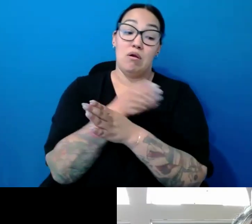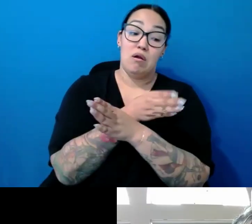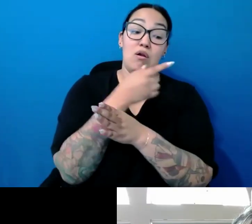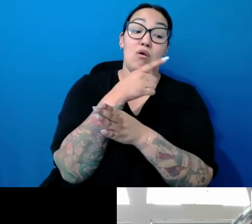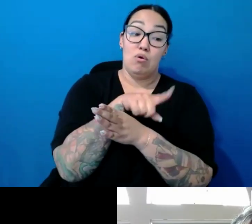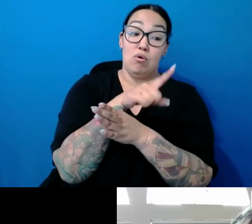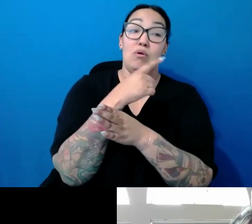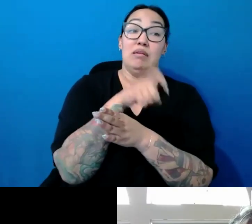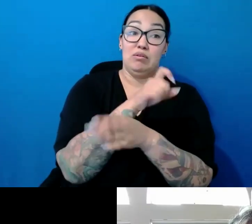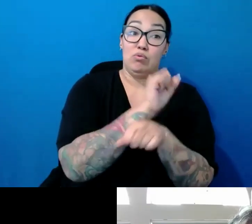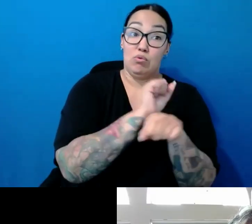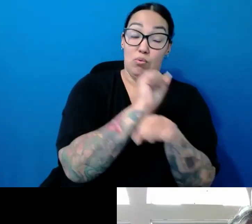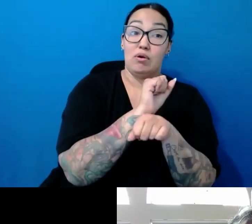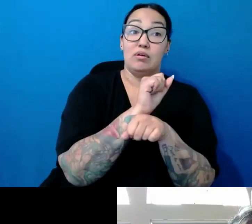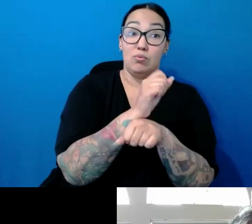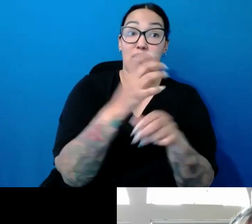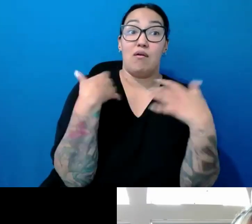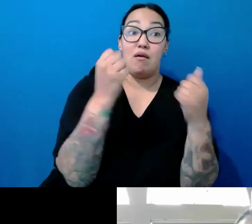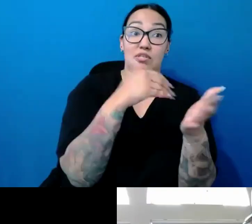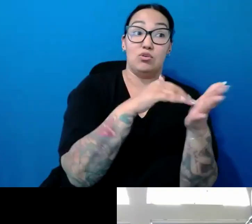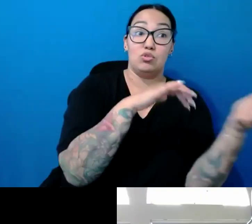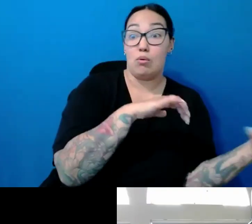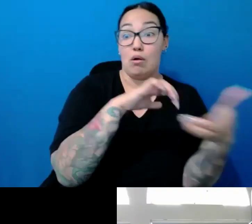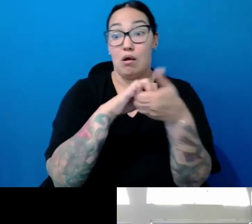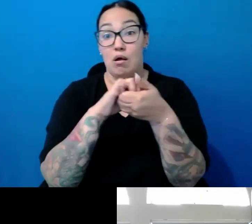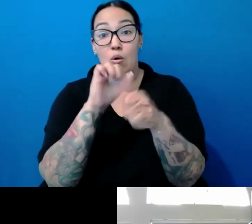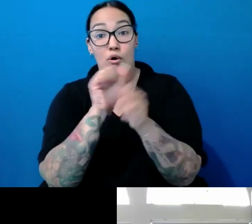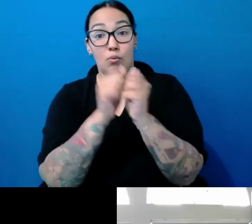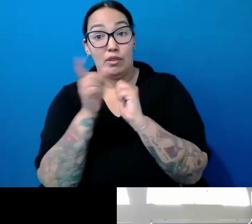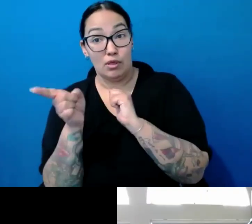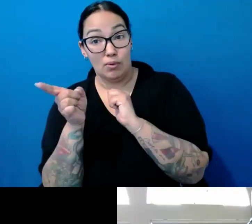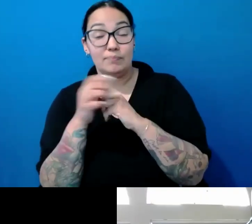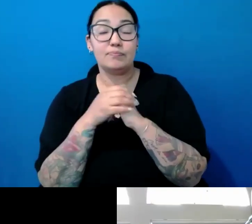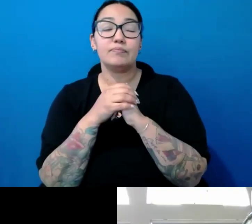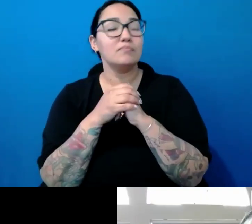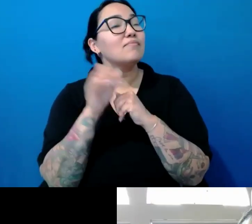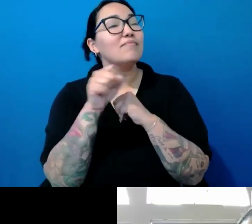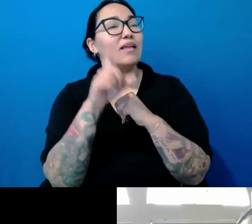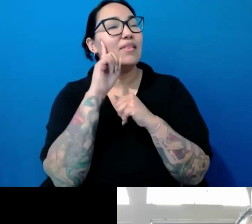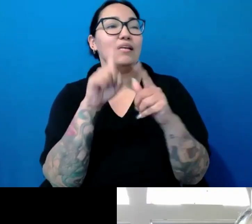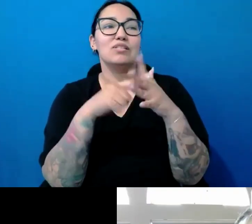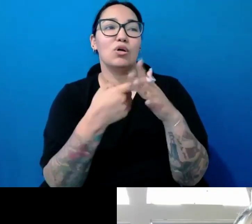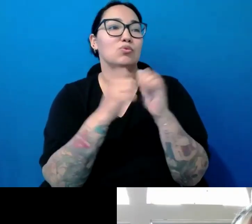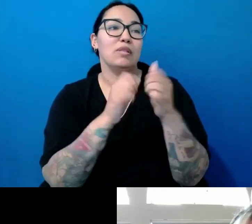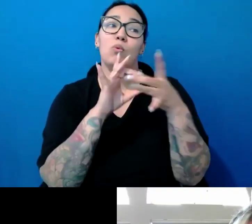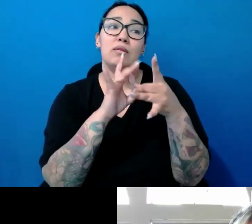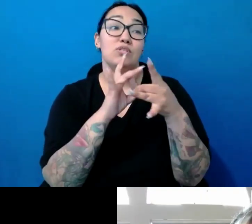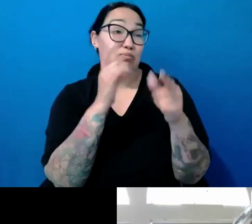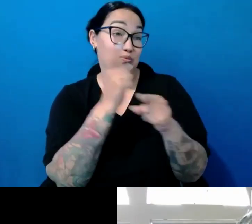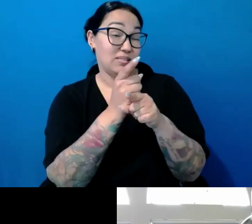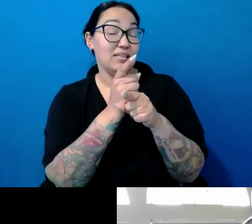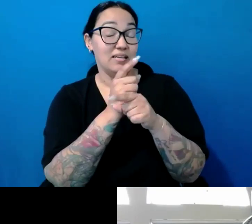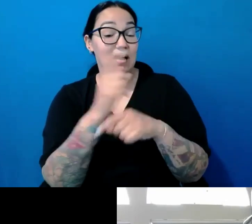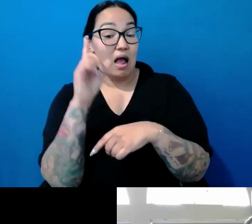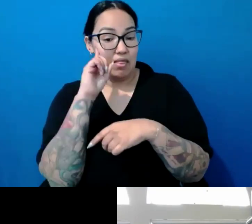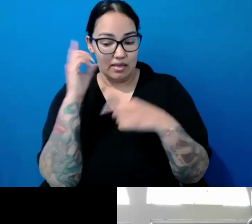work to get community health centers to work with you. Yes, I think it all starts with relationships, right? I think it's